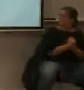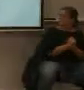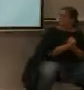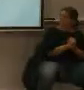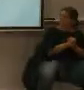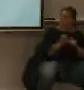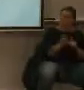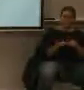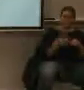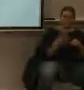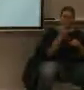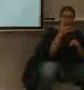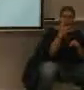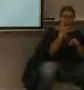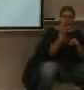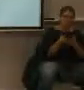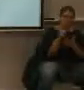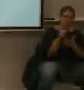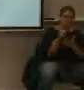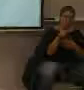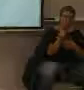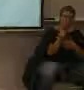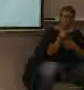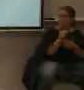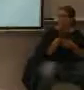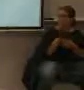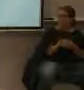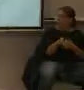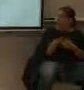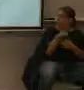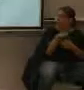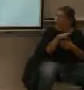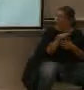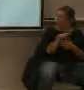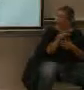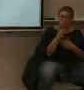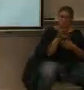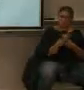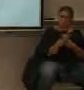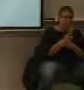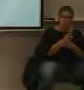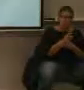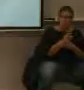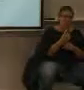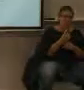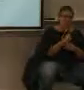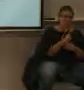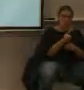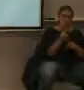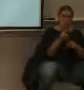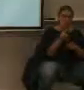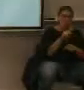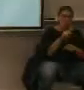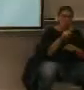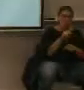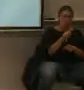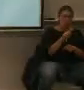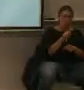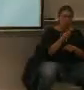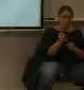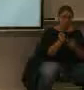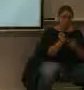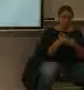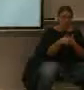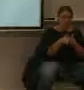addition to this, it can increase light extinction rates and lower phytoplankton production. So actually, when we go to Tuttle Creek Reservoir many